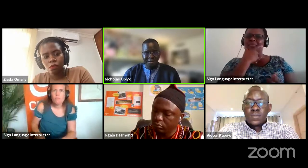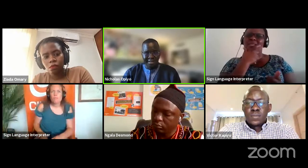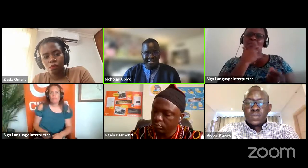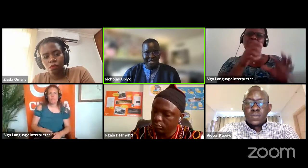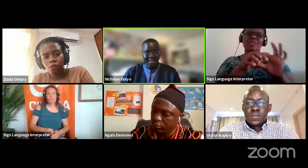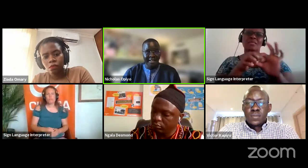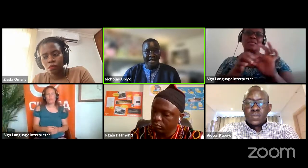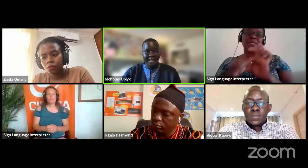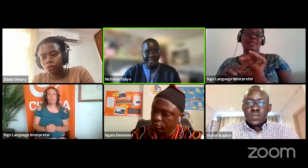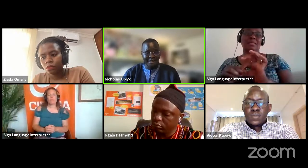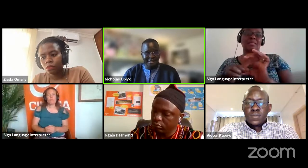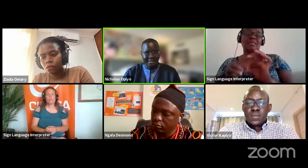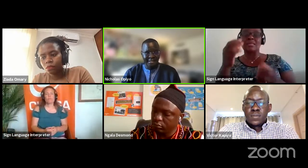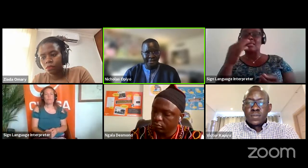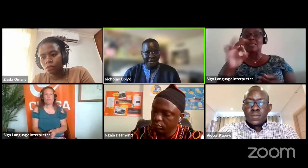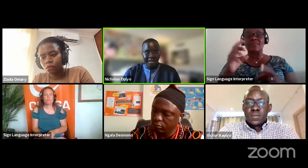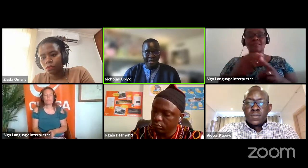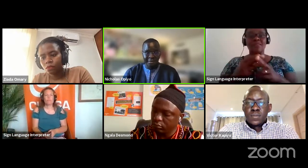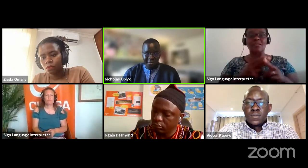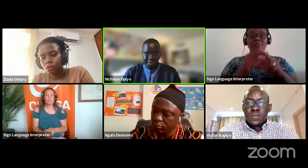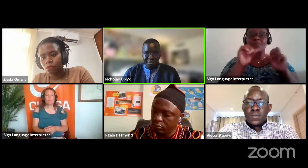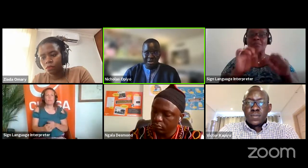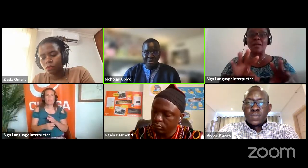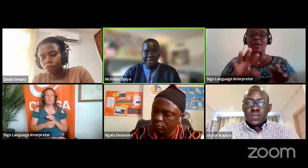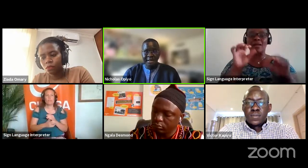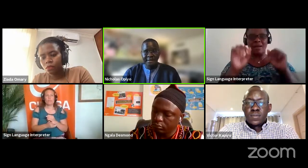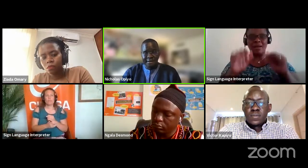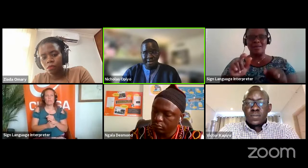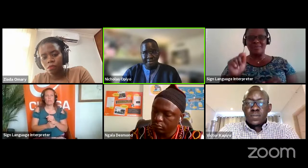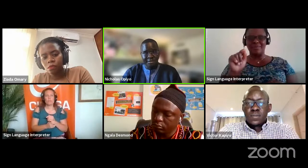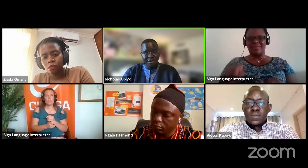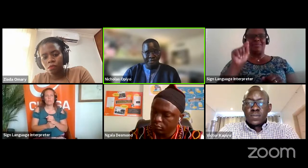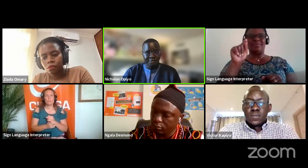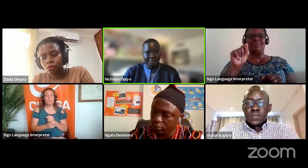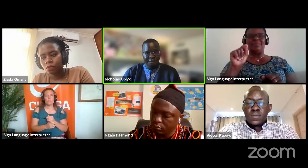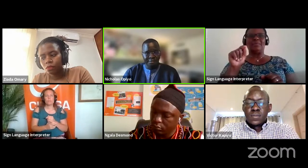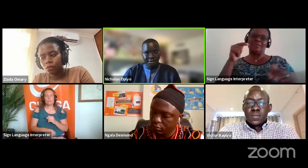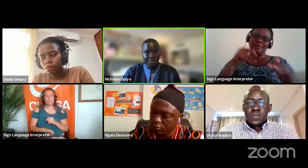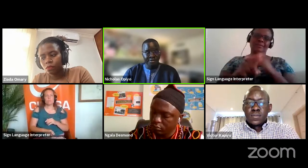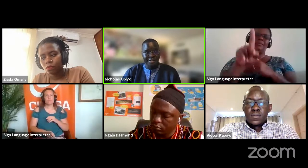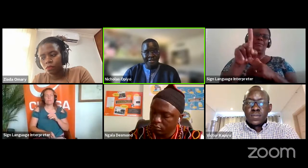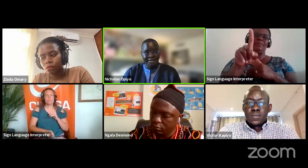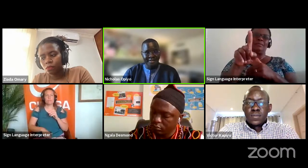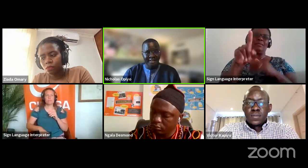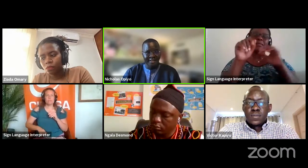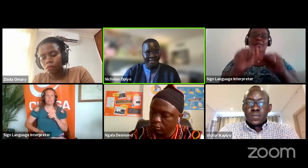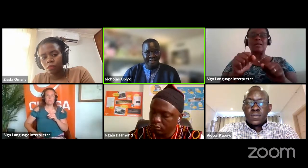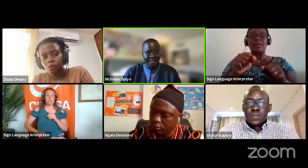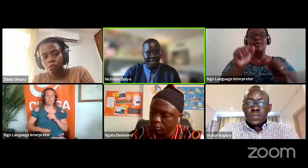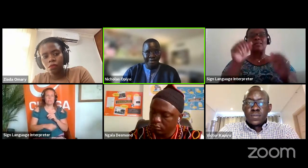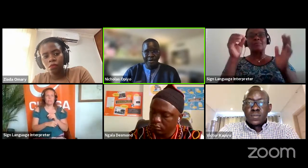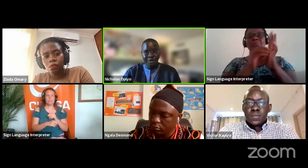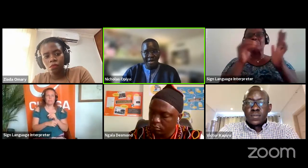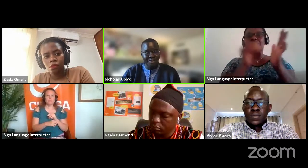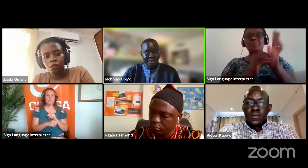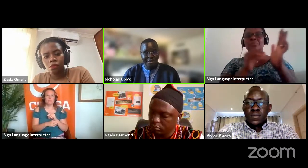careful, you might certainly click it. They can manipulate names of close friends,